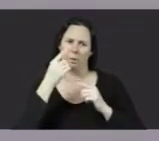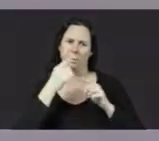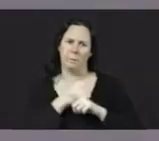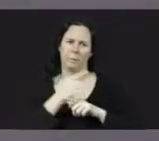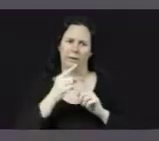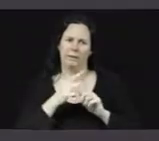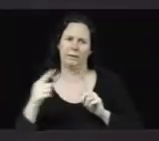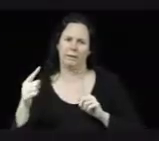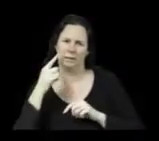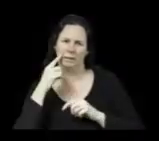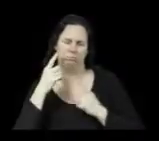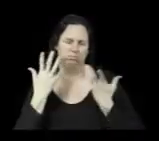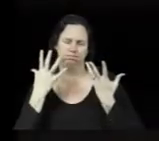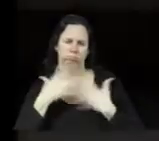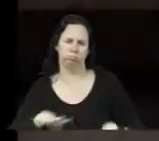it.